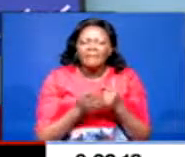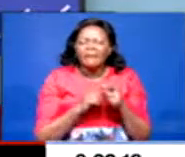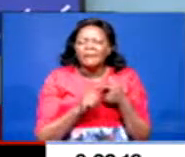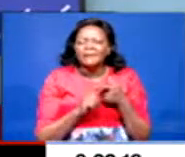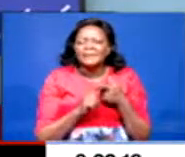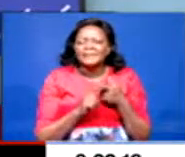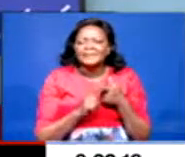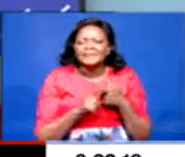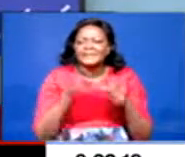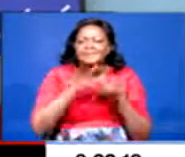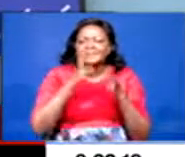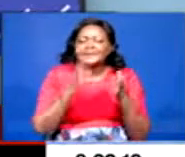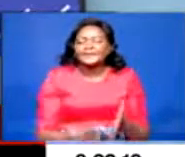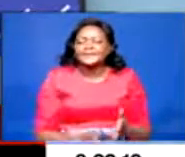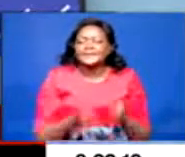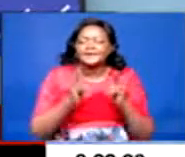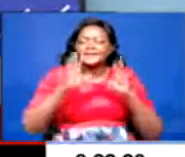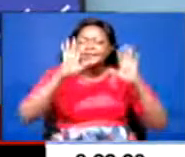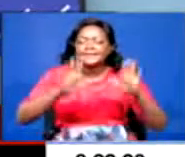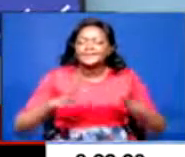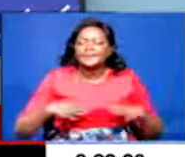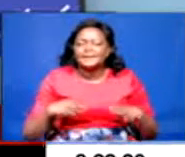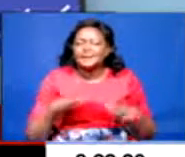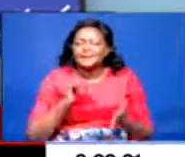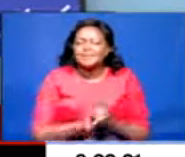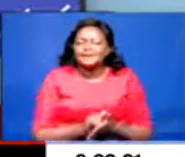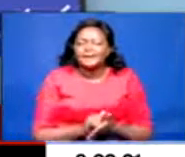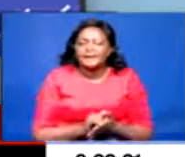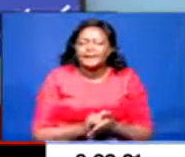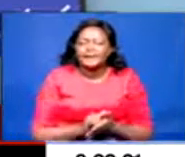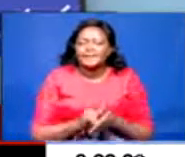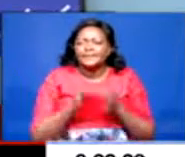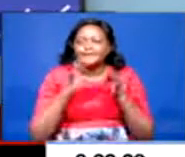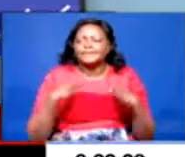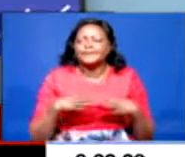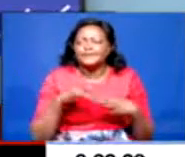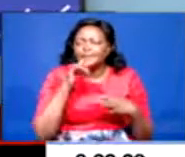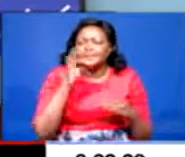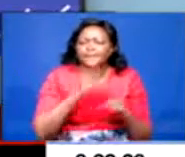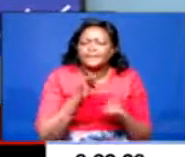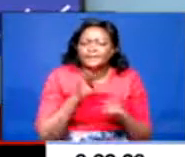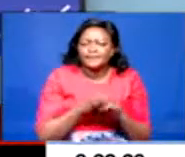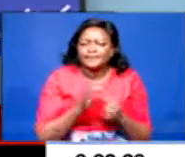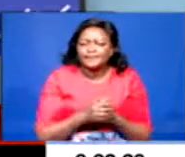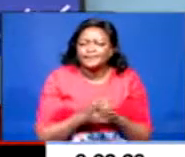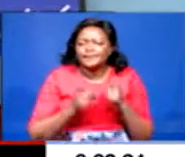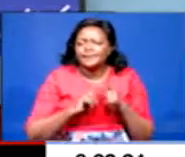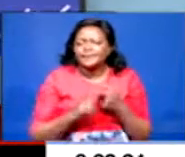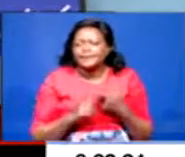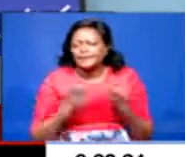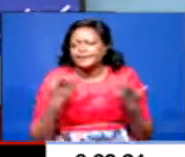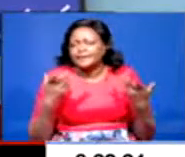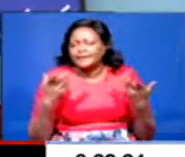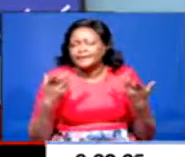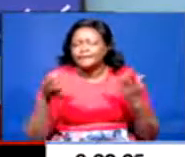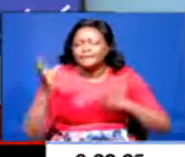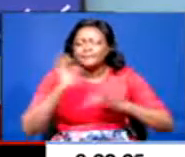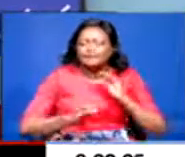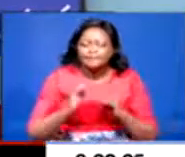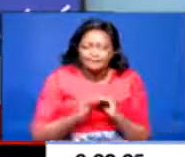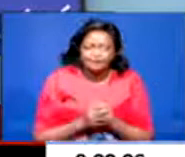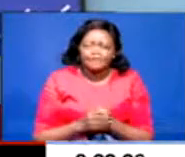The voter is a very important person in that if people don't vote, then the election